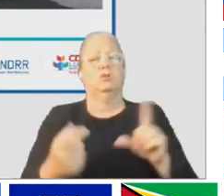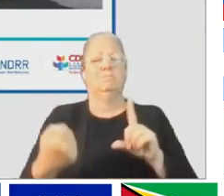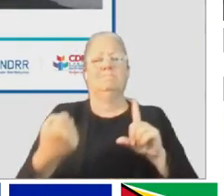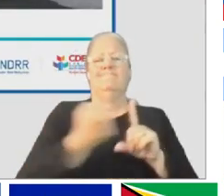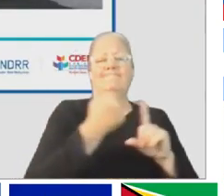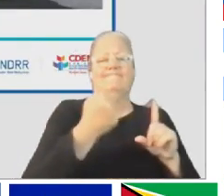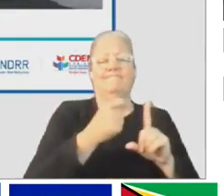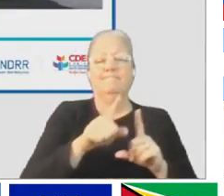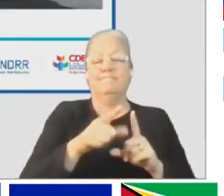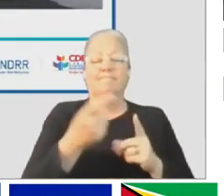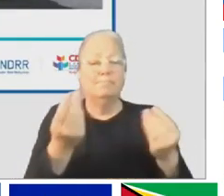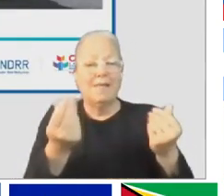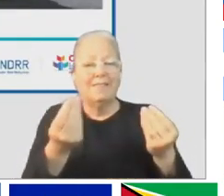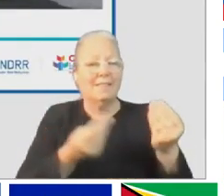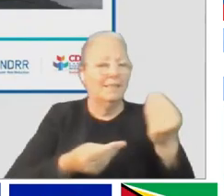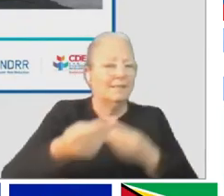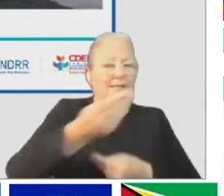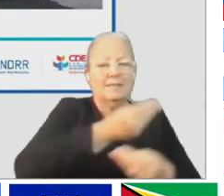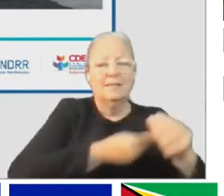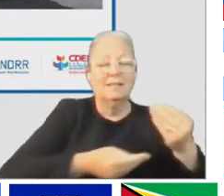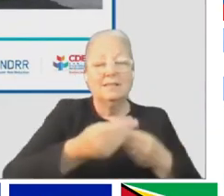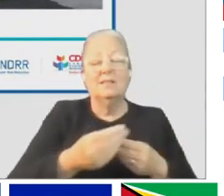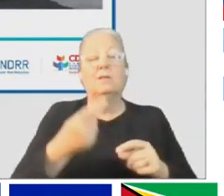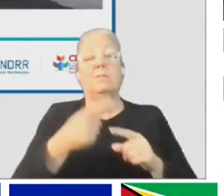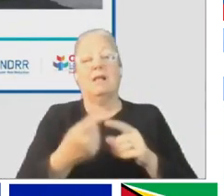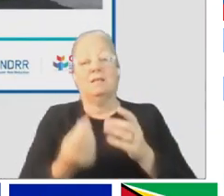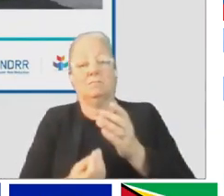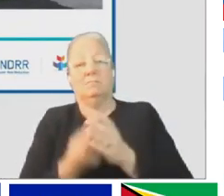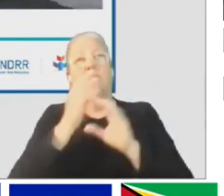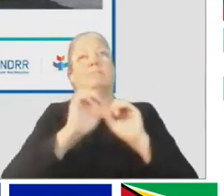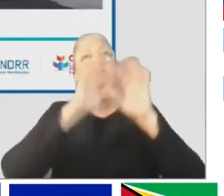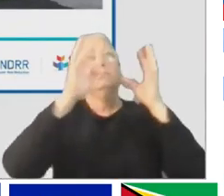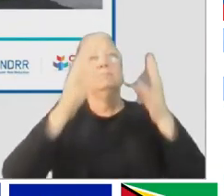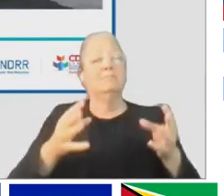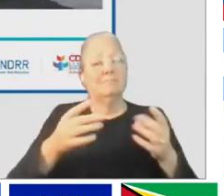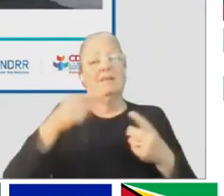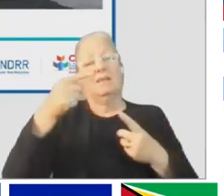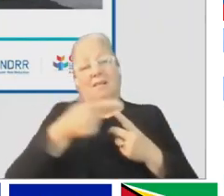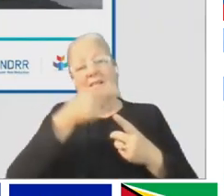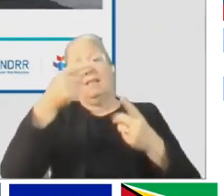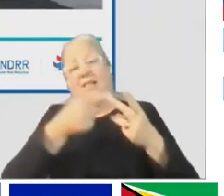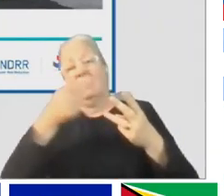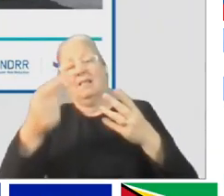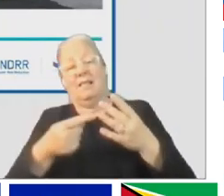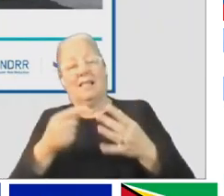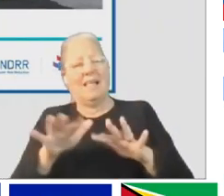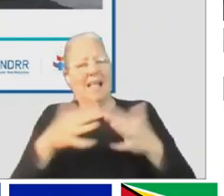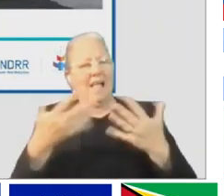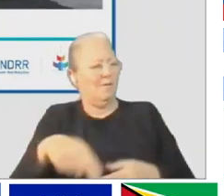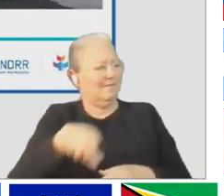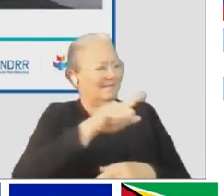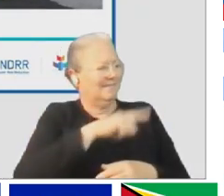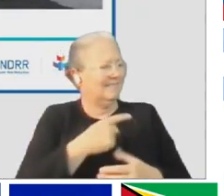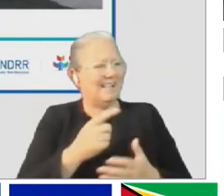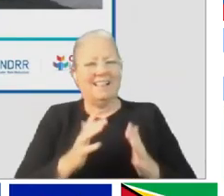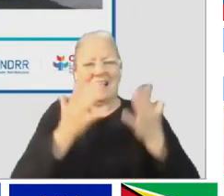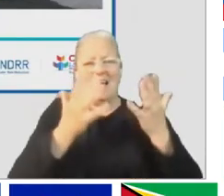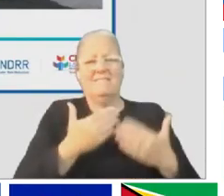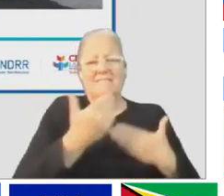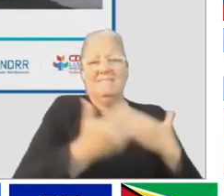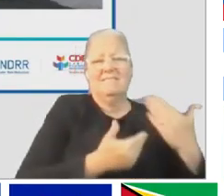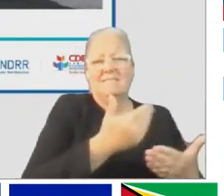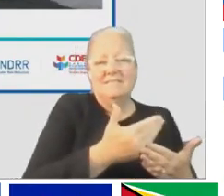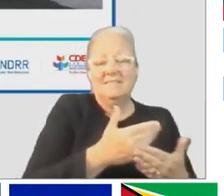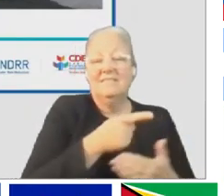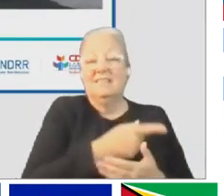floods, displaced by the volcano, how are they surviving? Because many have lost their jobs. Those who were sailing on the cruise ships, et cetera.